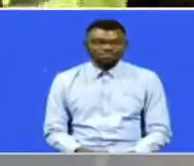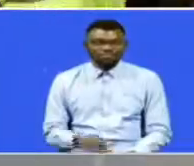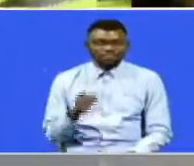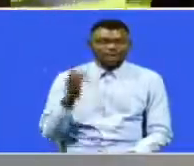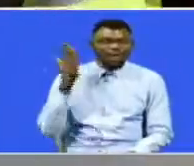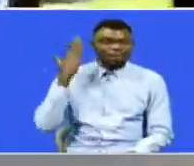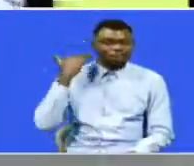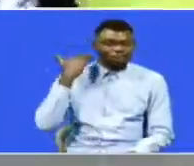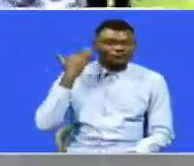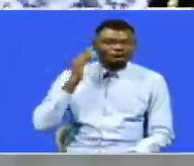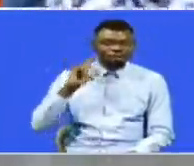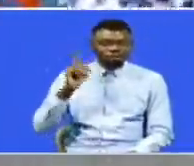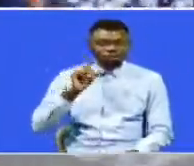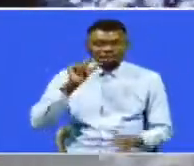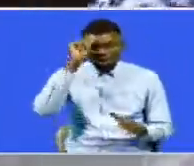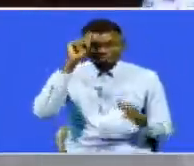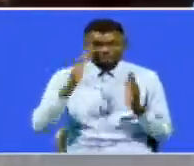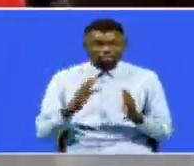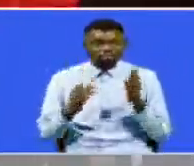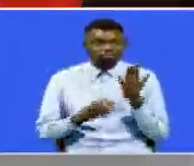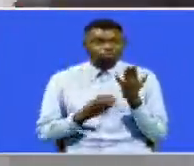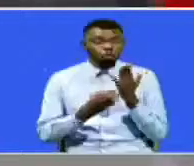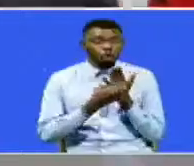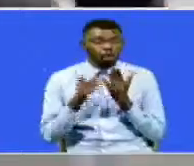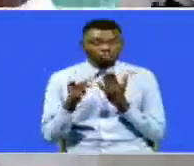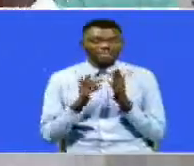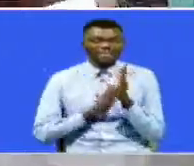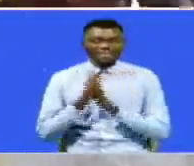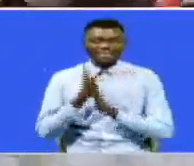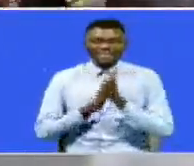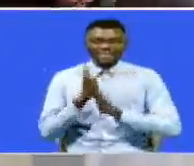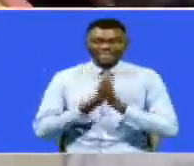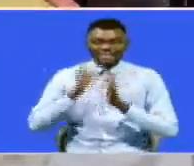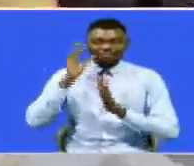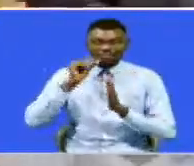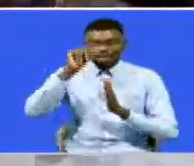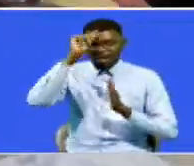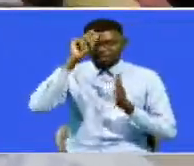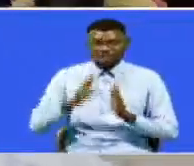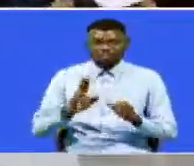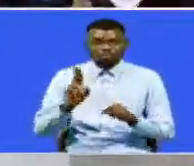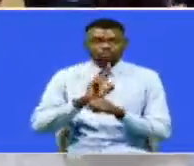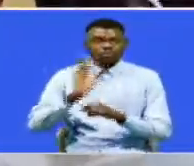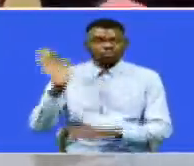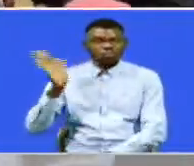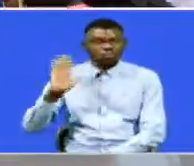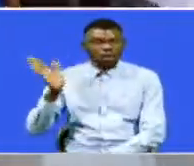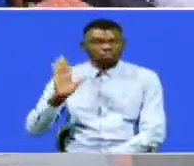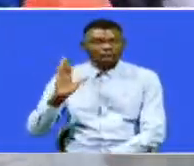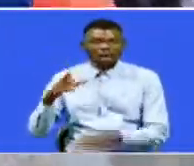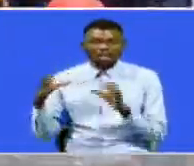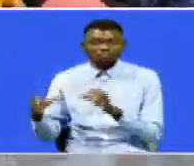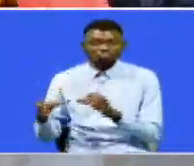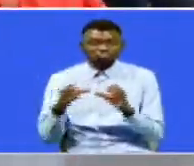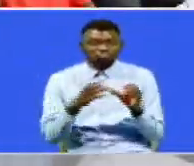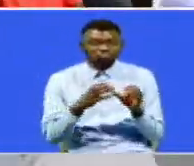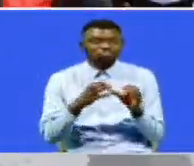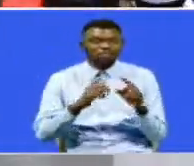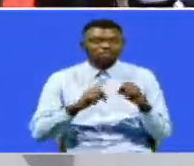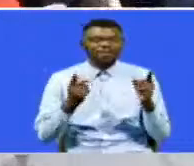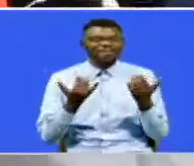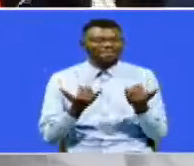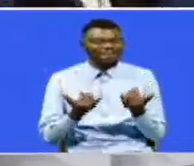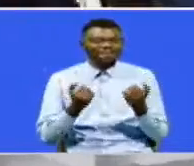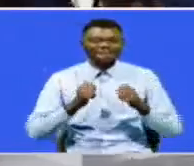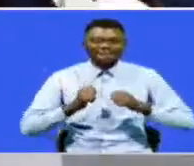Former Nairobi Governor Mike Mbuvi Sonko, who is gunning for Mombasa governorship under the Wiper Party, is tonight all smiles after the High